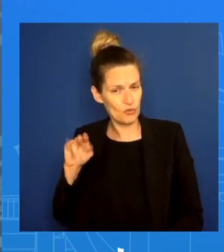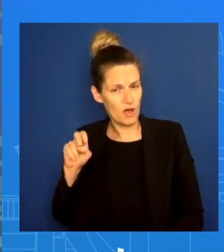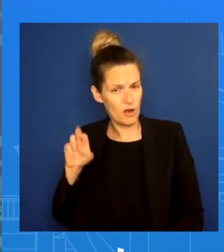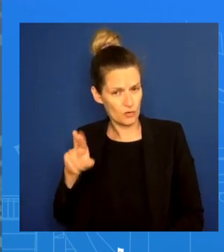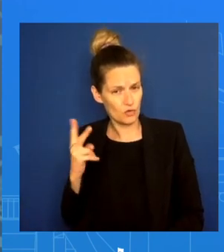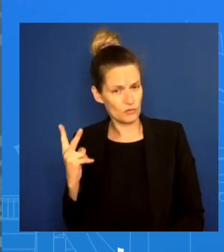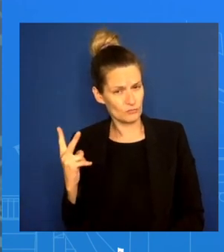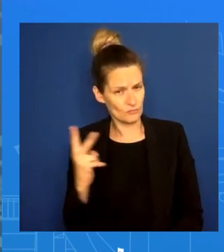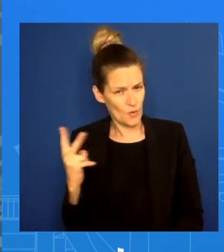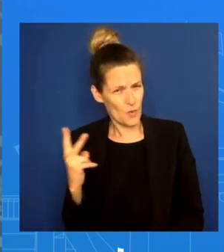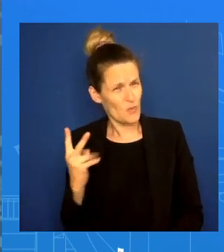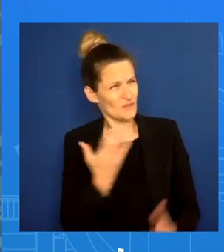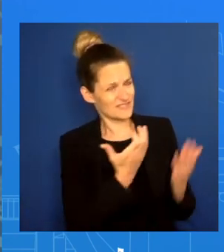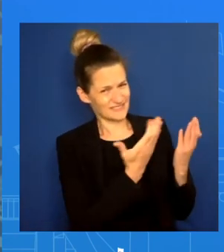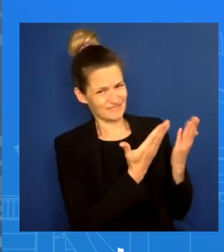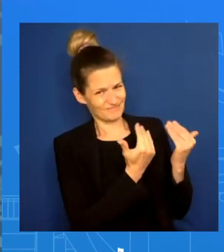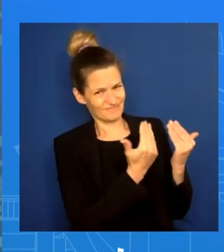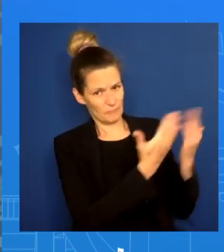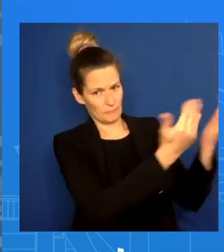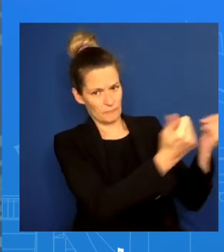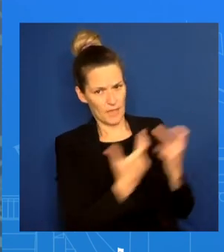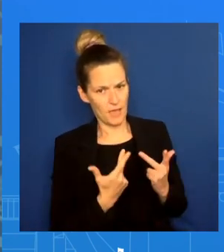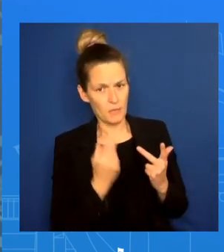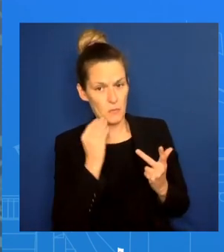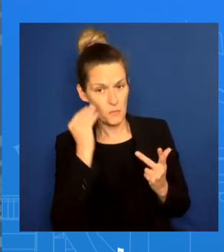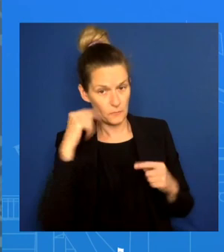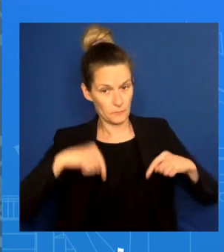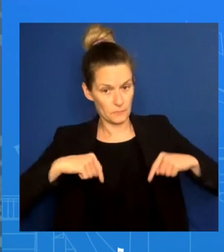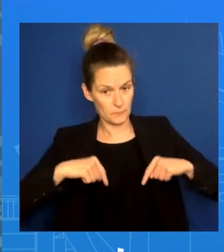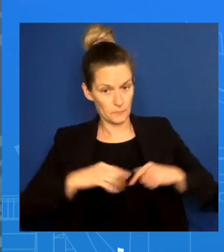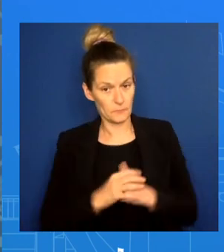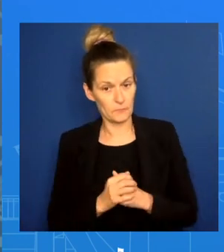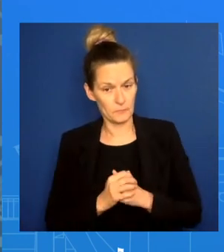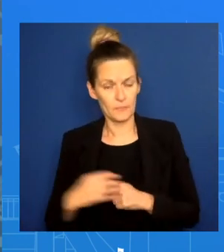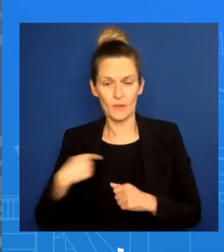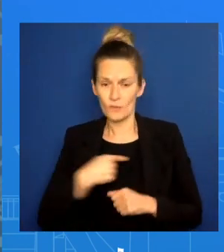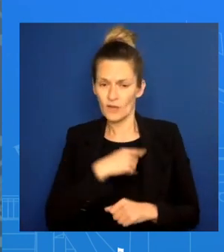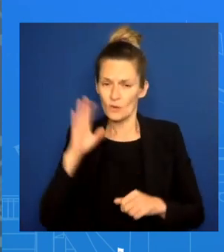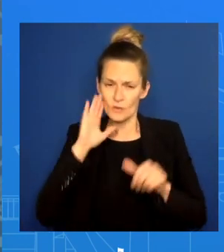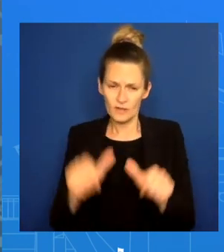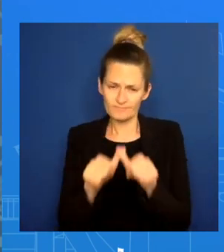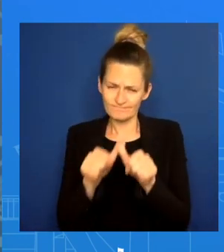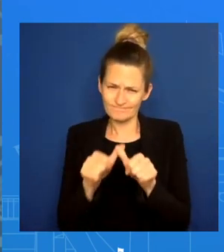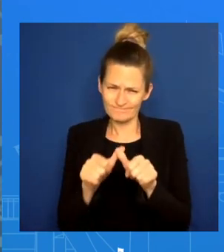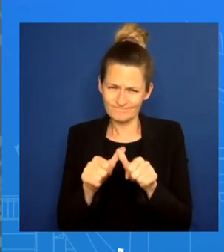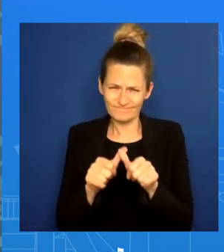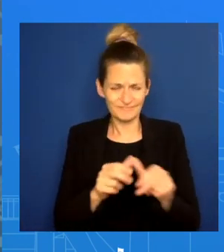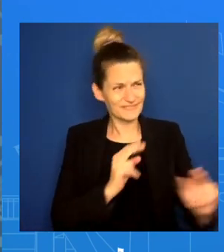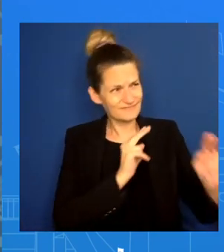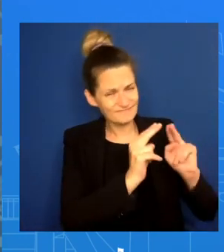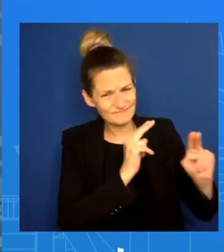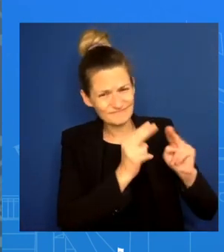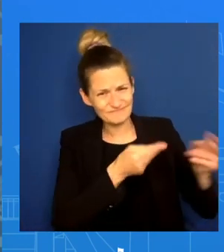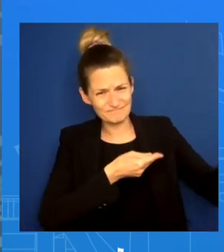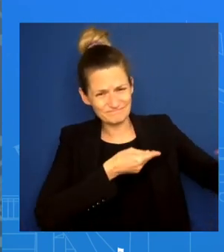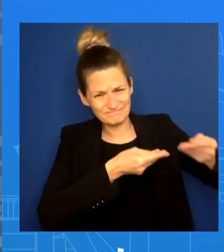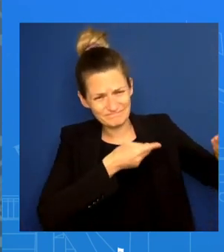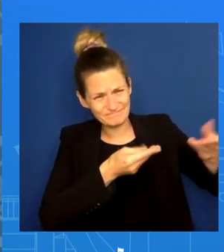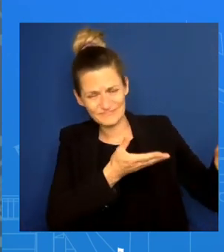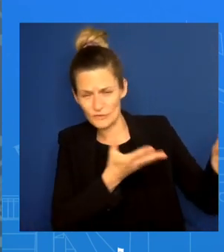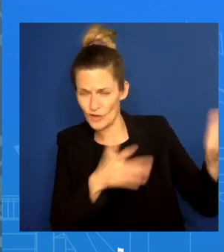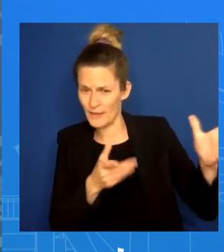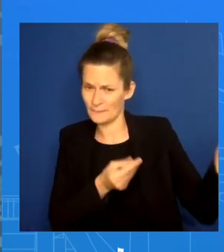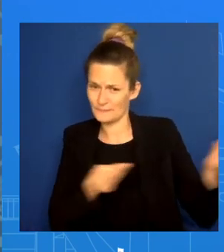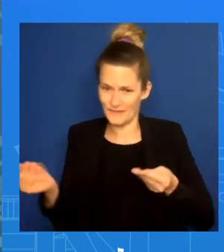today and tomorrow as we arrange for them to connect. In order to decrease the chances